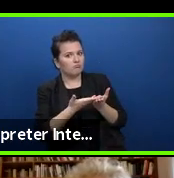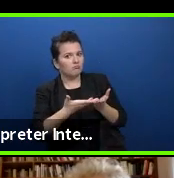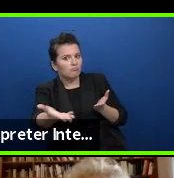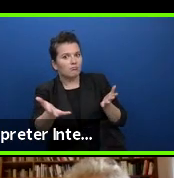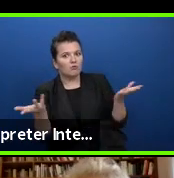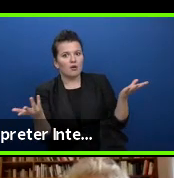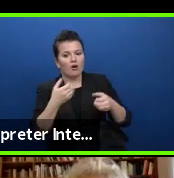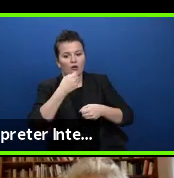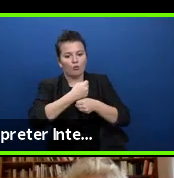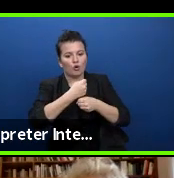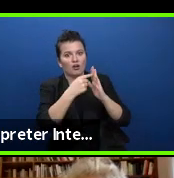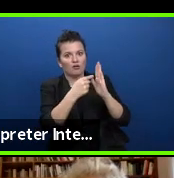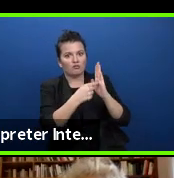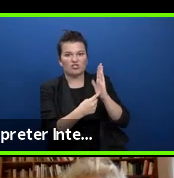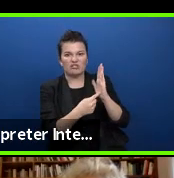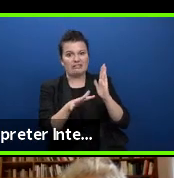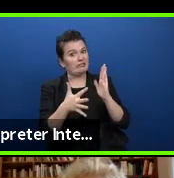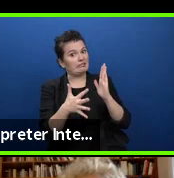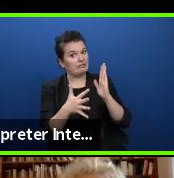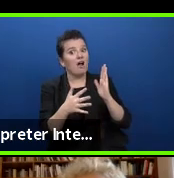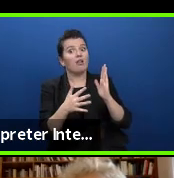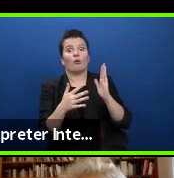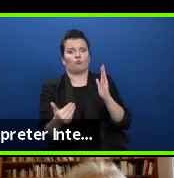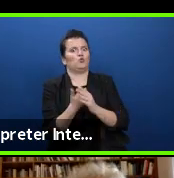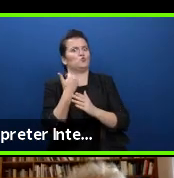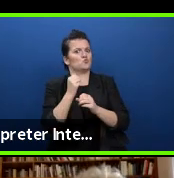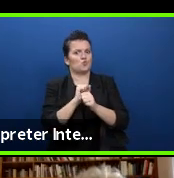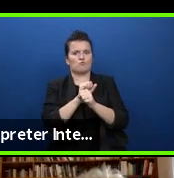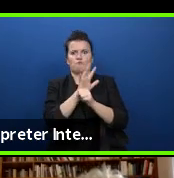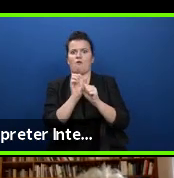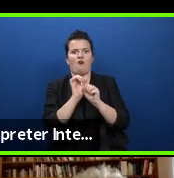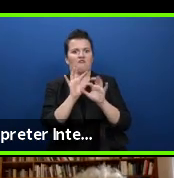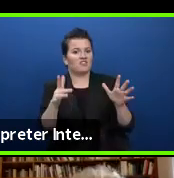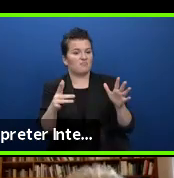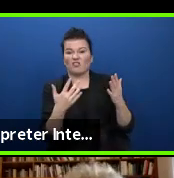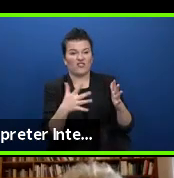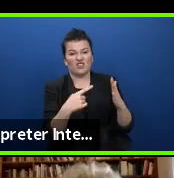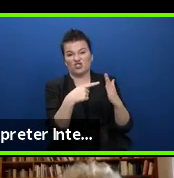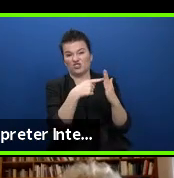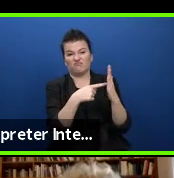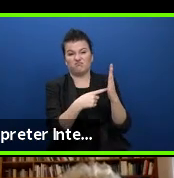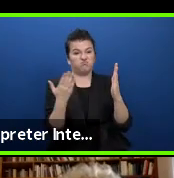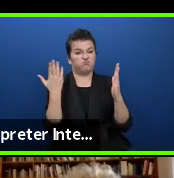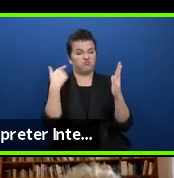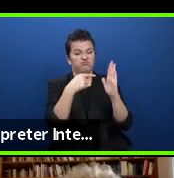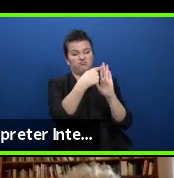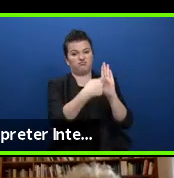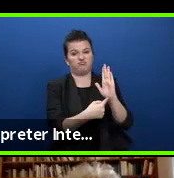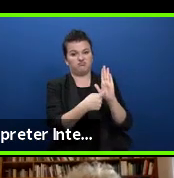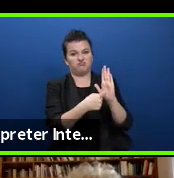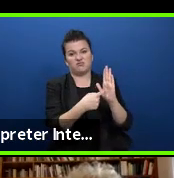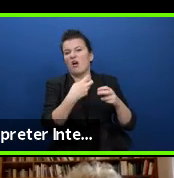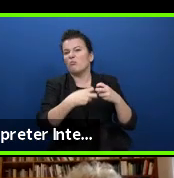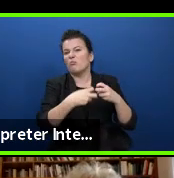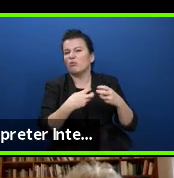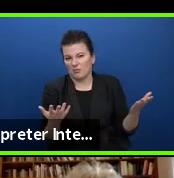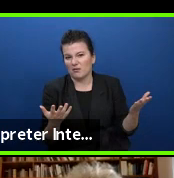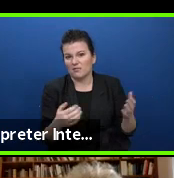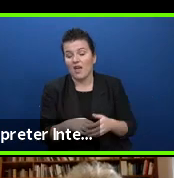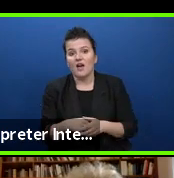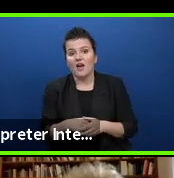already for ages, not only with COVID. And then another interesting, of course, there was also a moment to rethink a lot of practices,